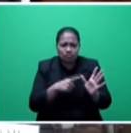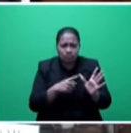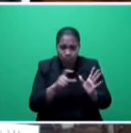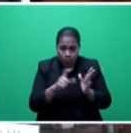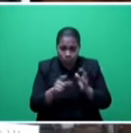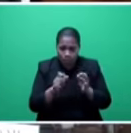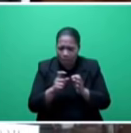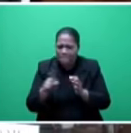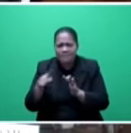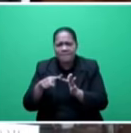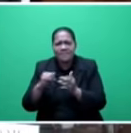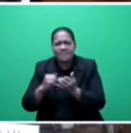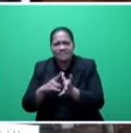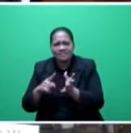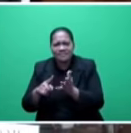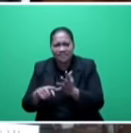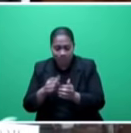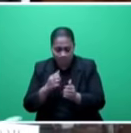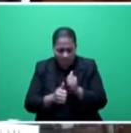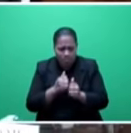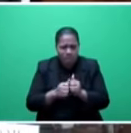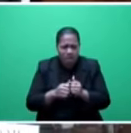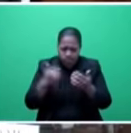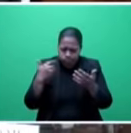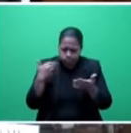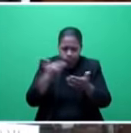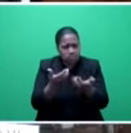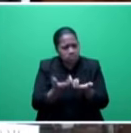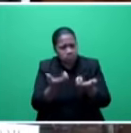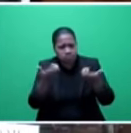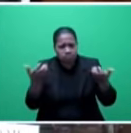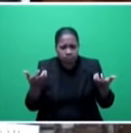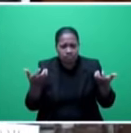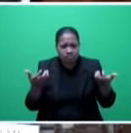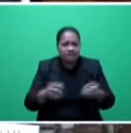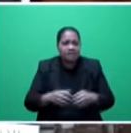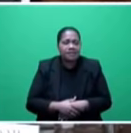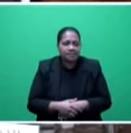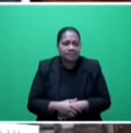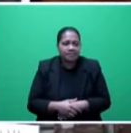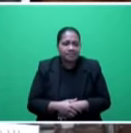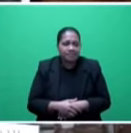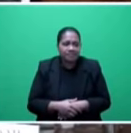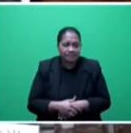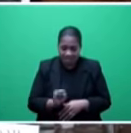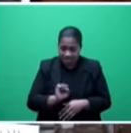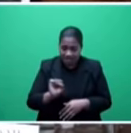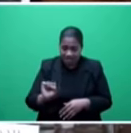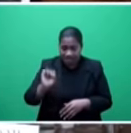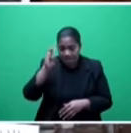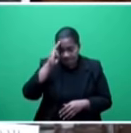met after many years of separation triggered by the younger twin, Jacob, and their mother